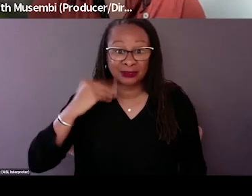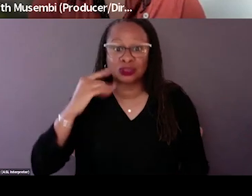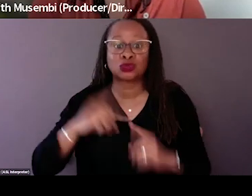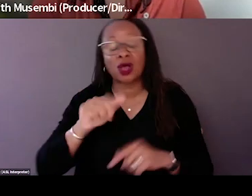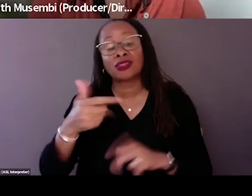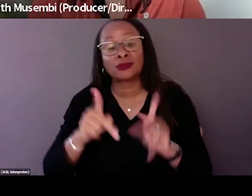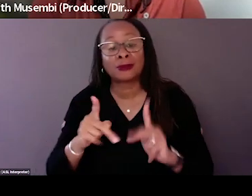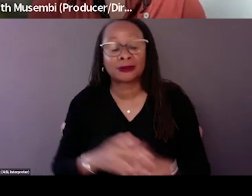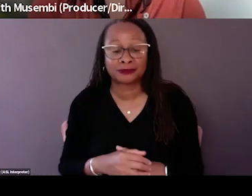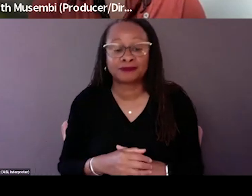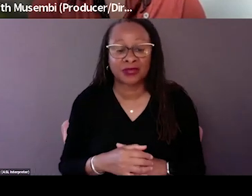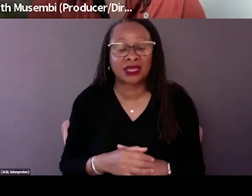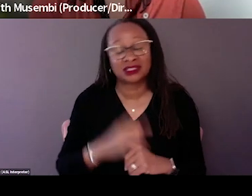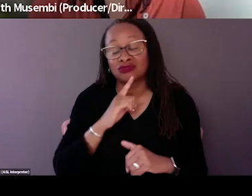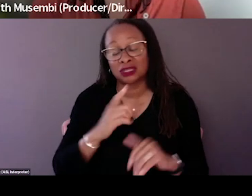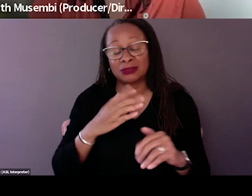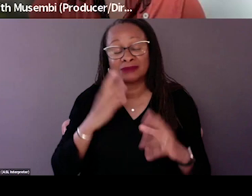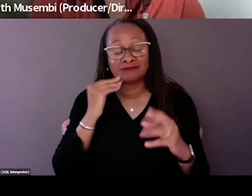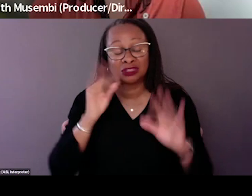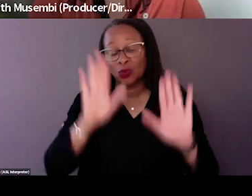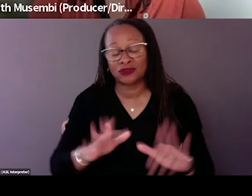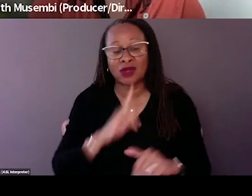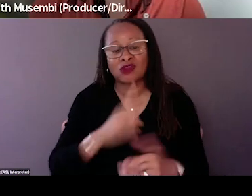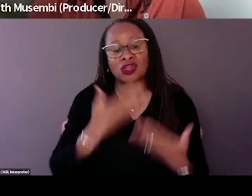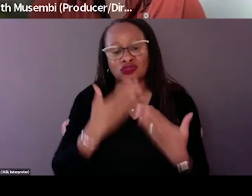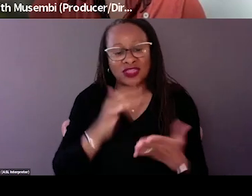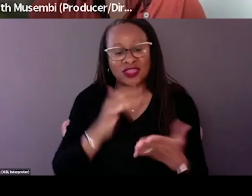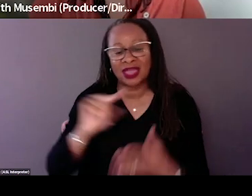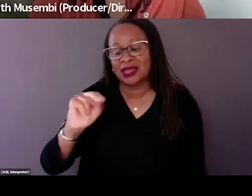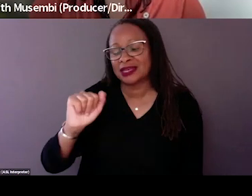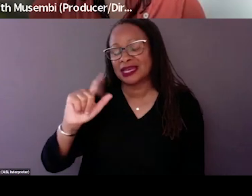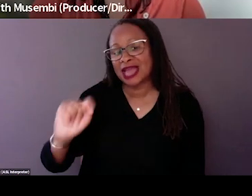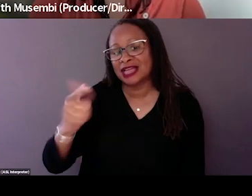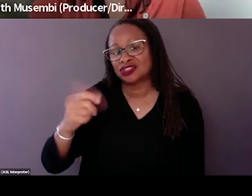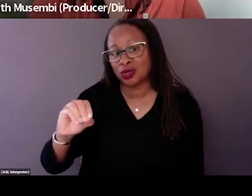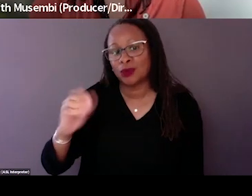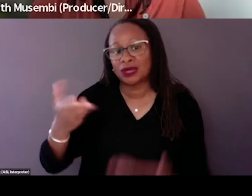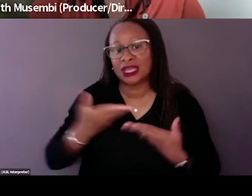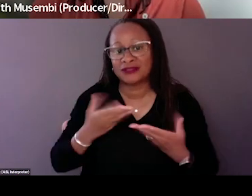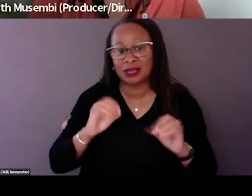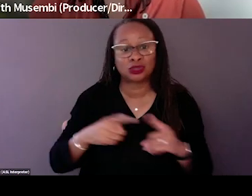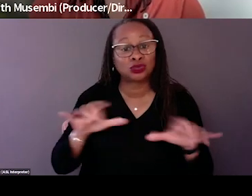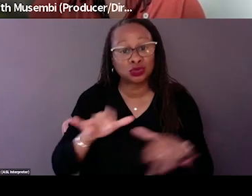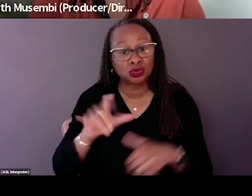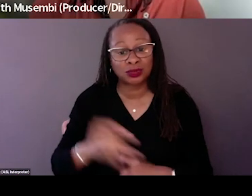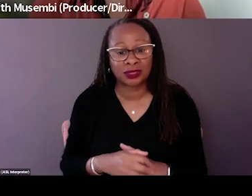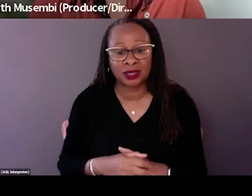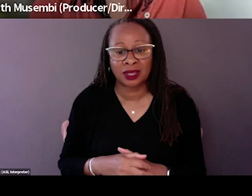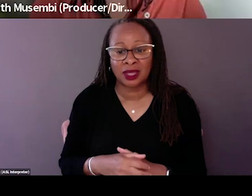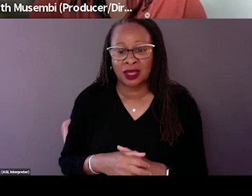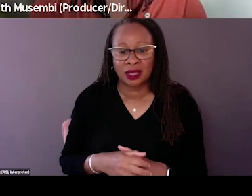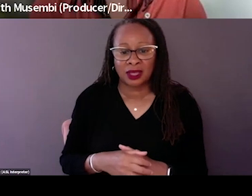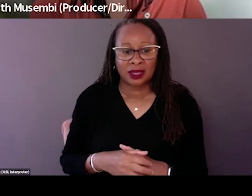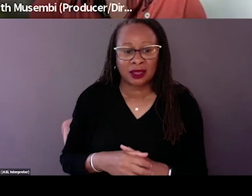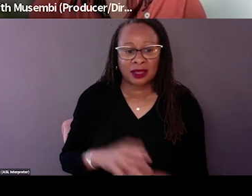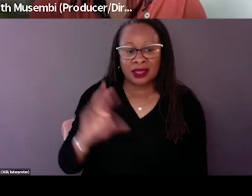feels fantastic. I'm really grateful that Nat Geo gave us the chance to do this. Yeah, absolutely. And I wanted to ask